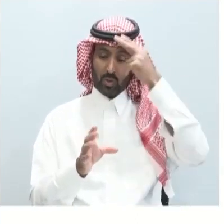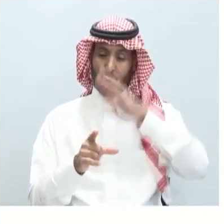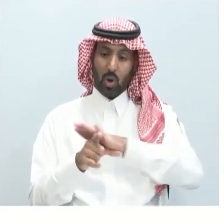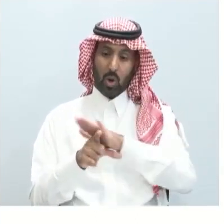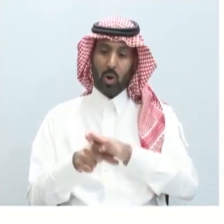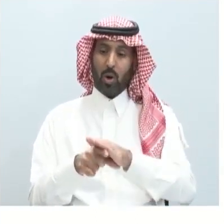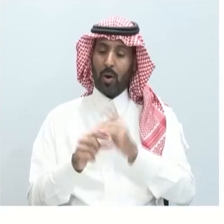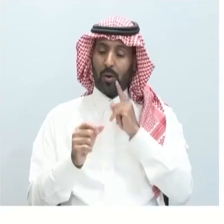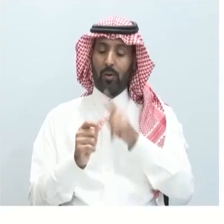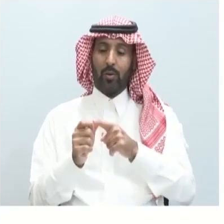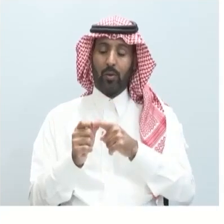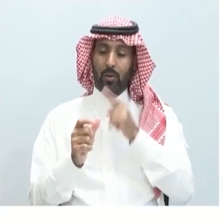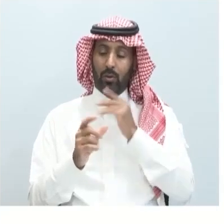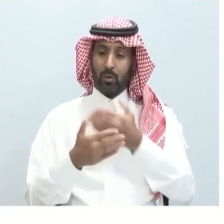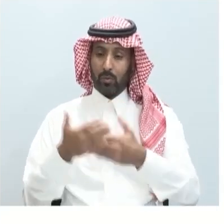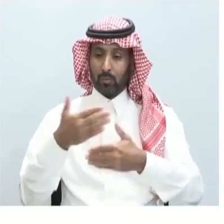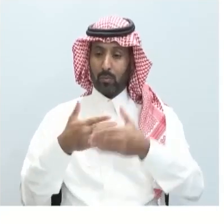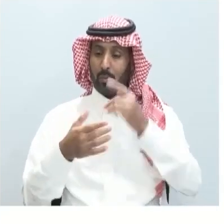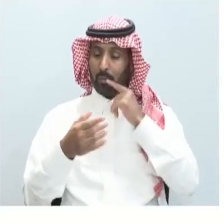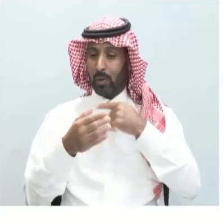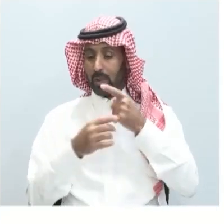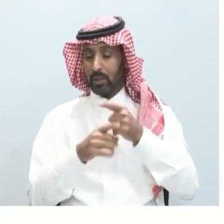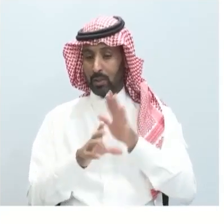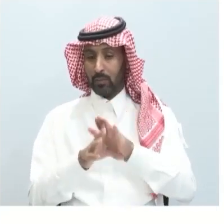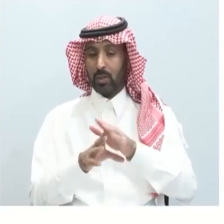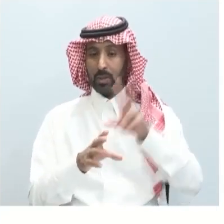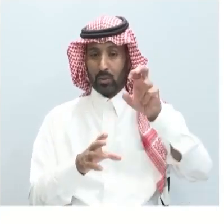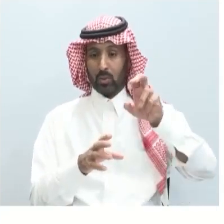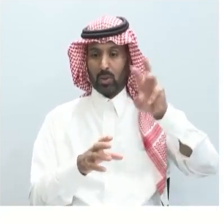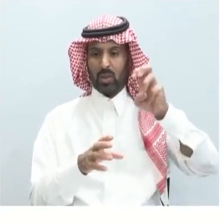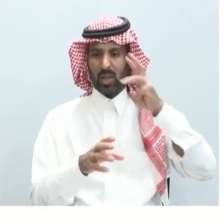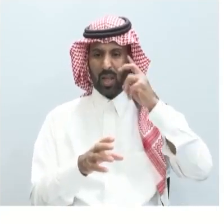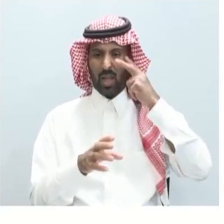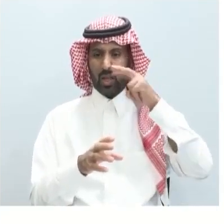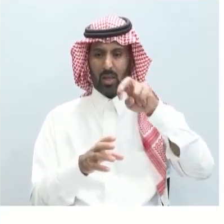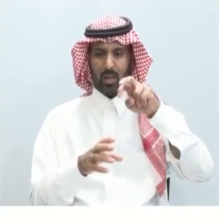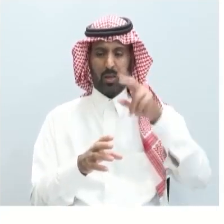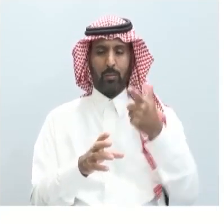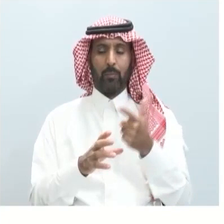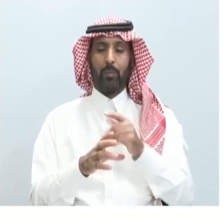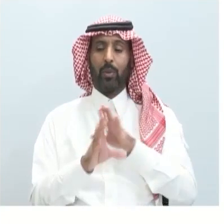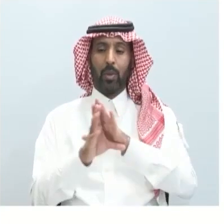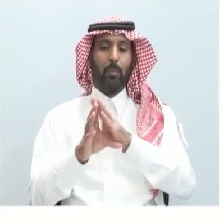society to prepare for 2030? So what kind of support is necessary here?